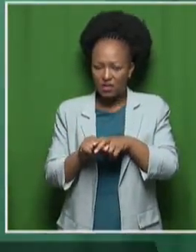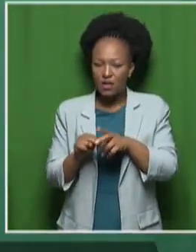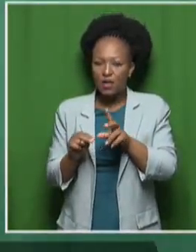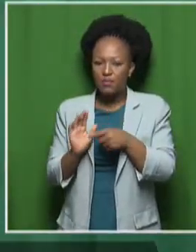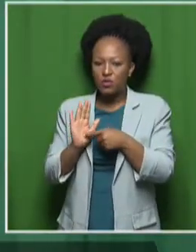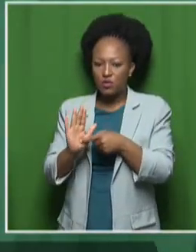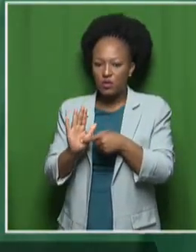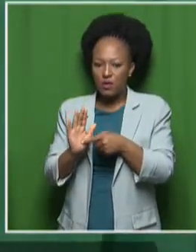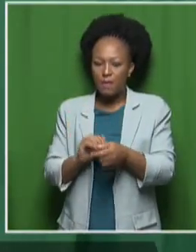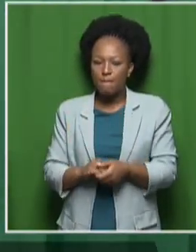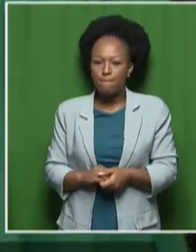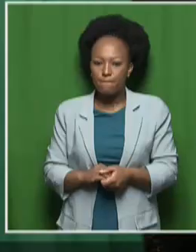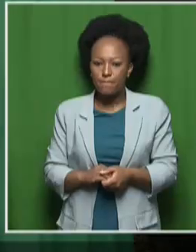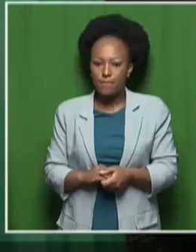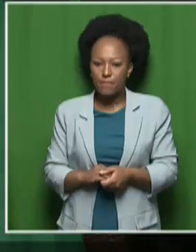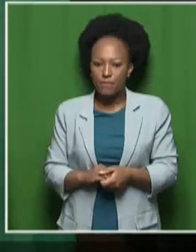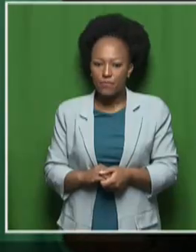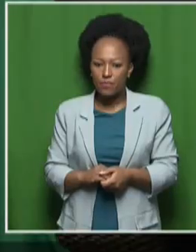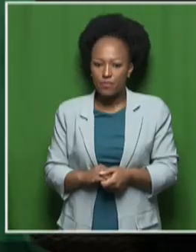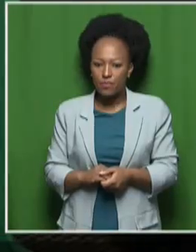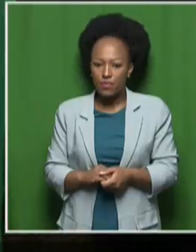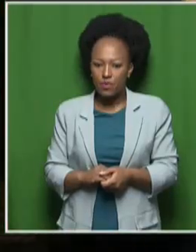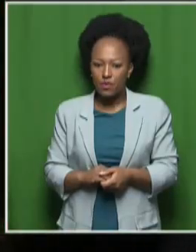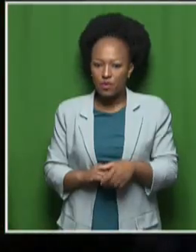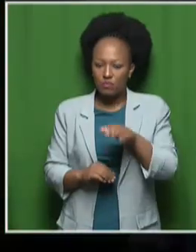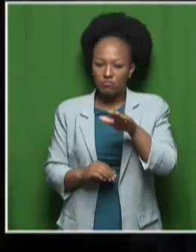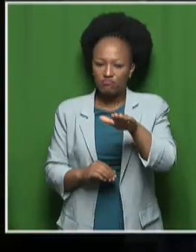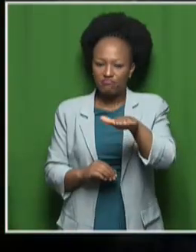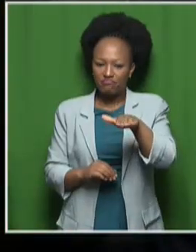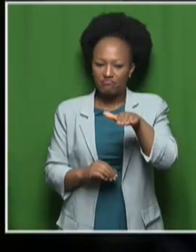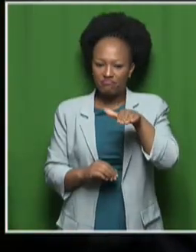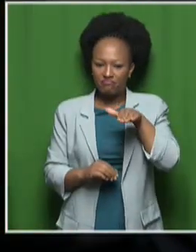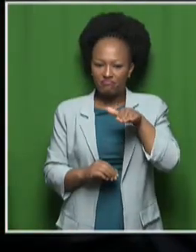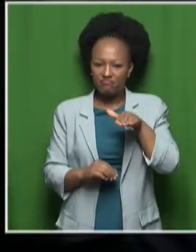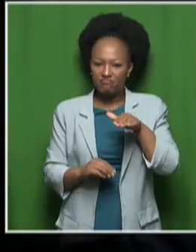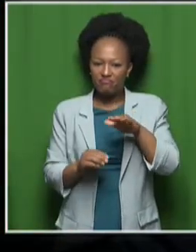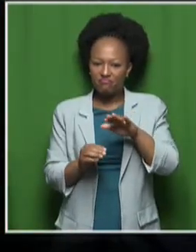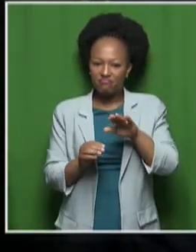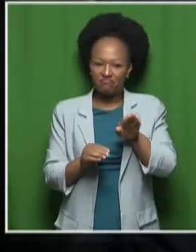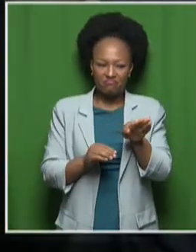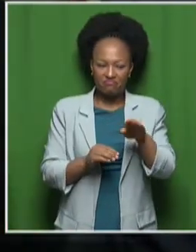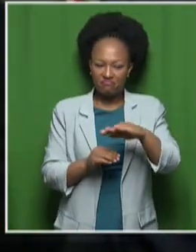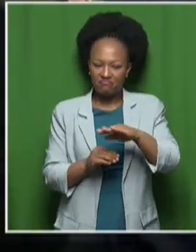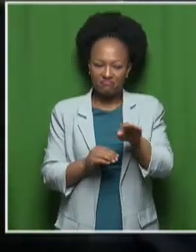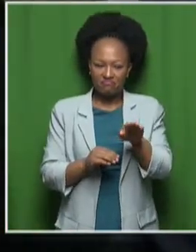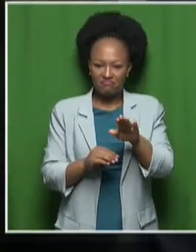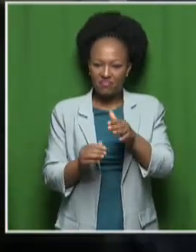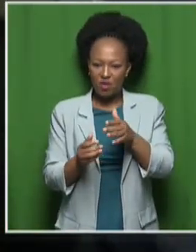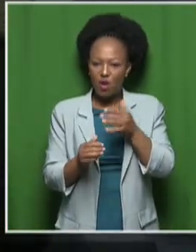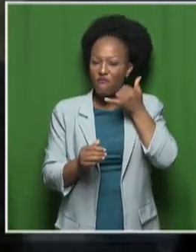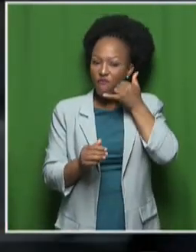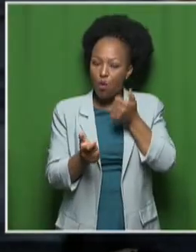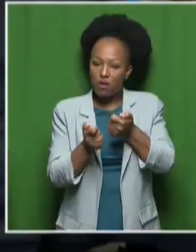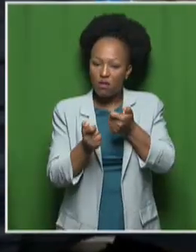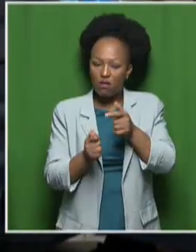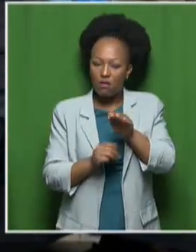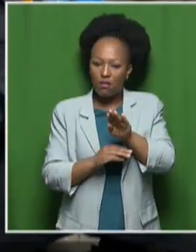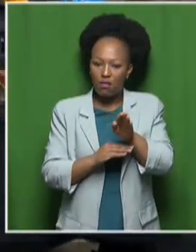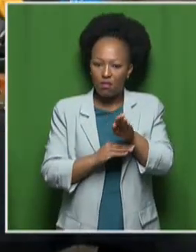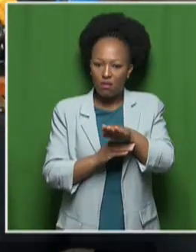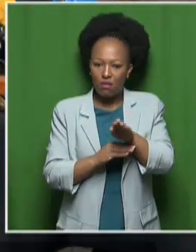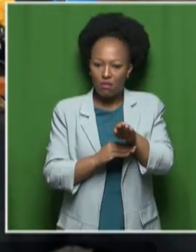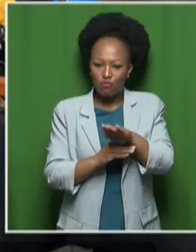you simply here, so like I said, you can literally get any movement you want from the chair.